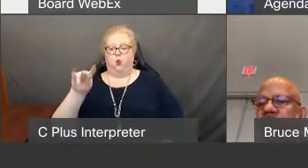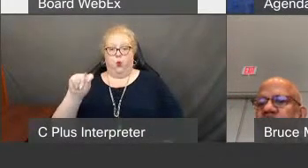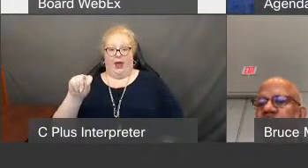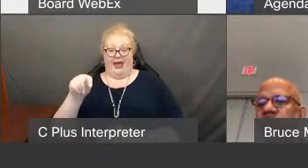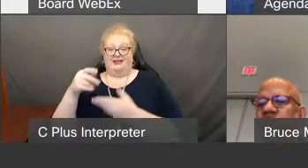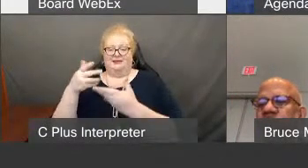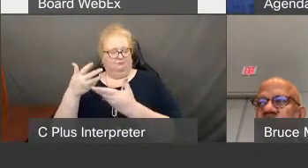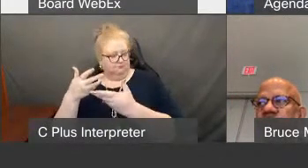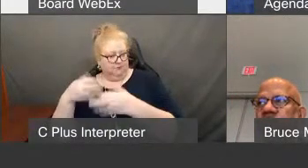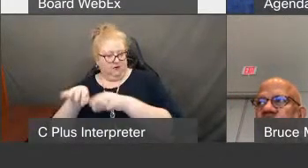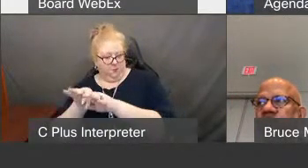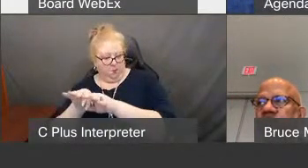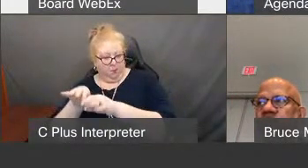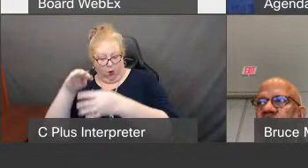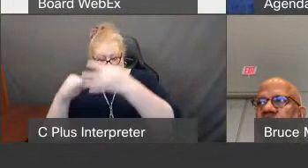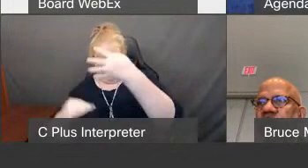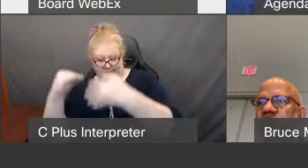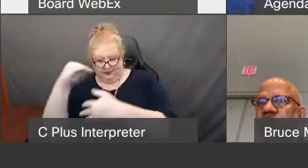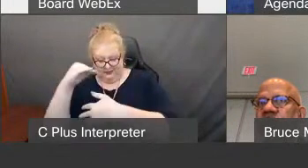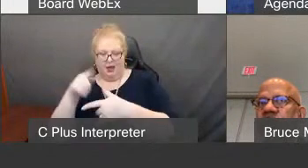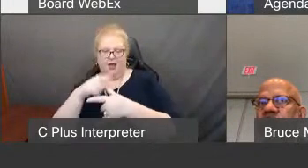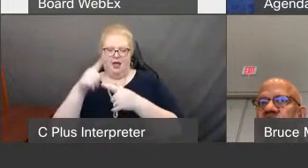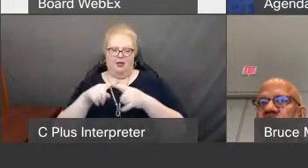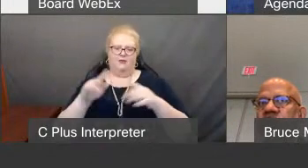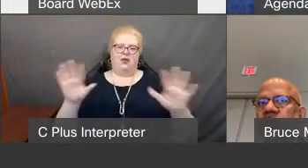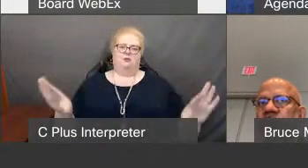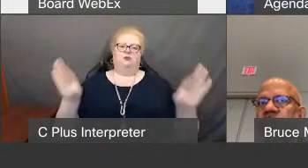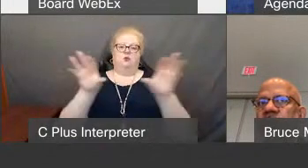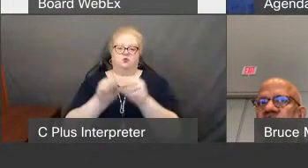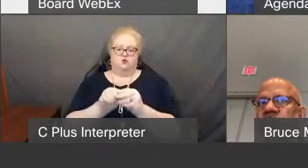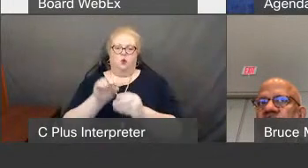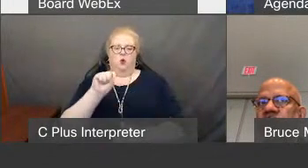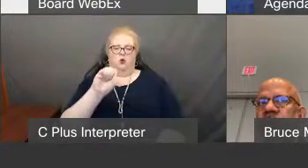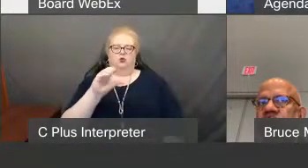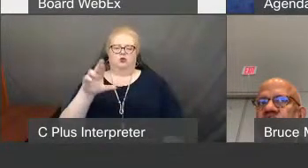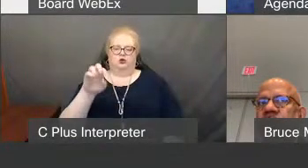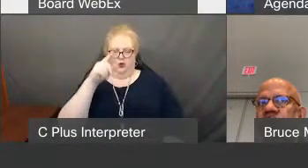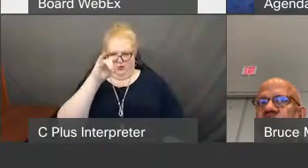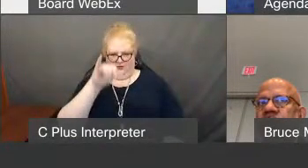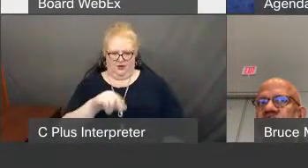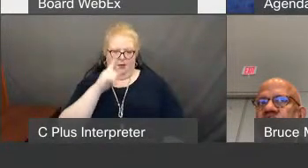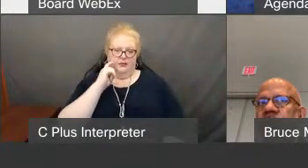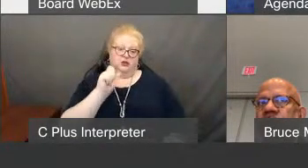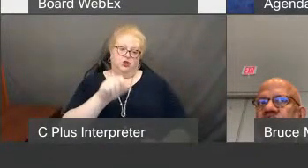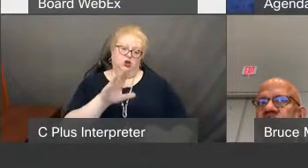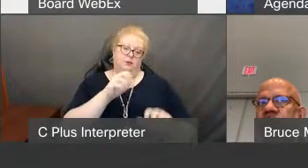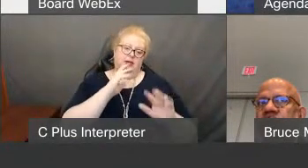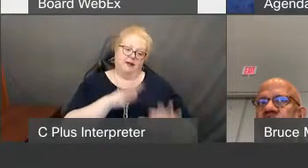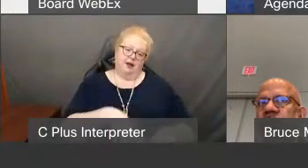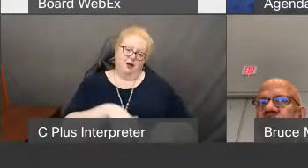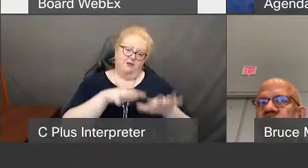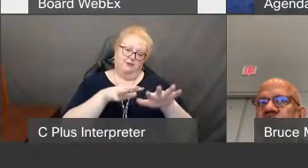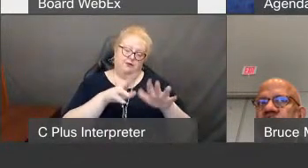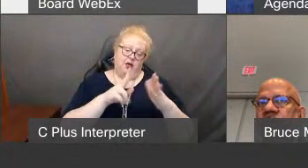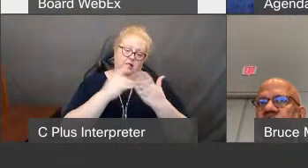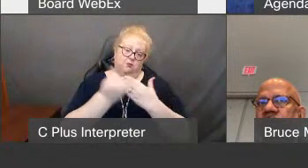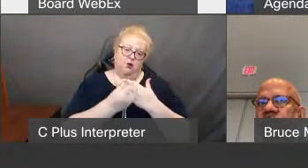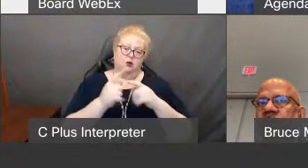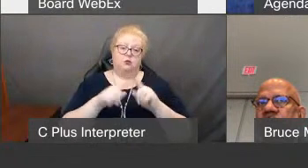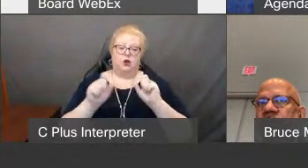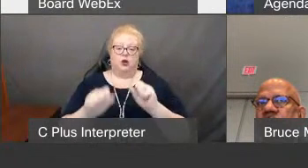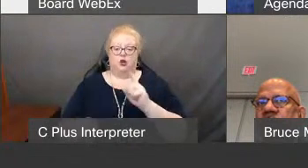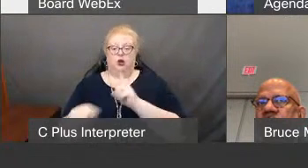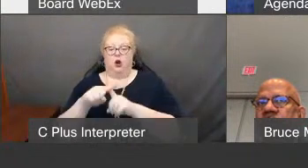score for a project. So because a project could be a flooding project, but it could also have safety implications. It could also